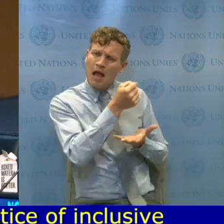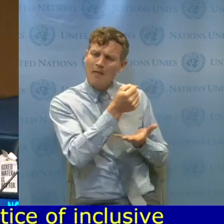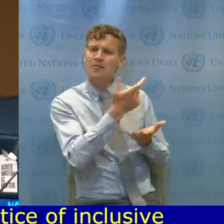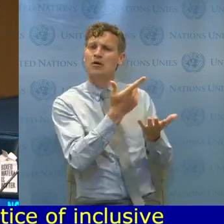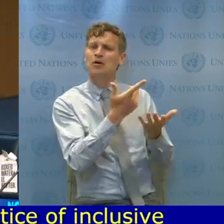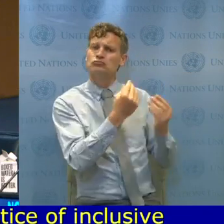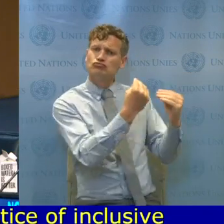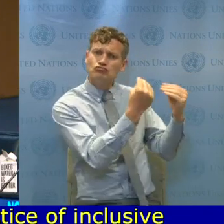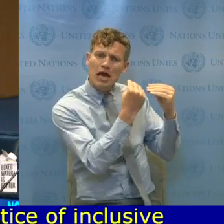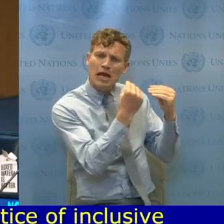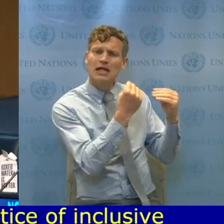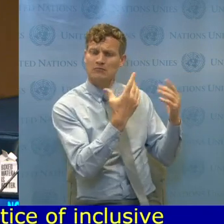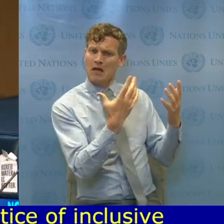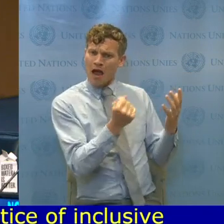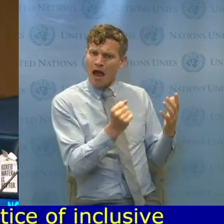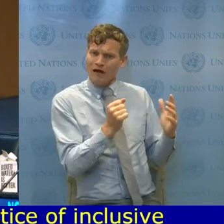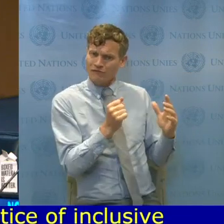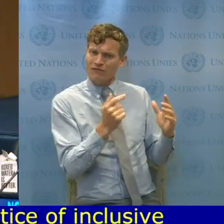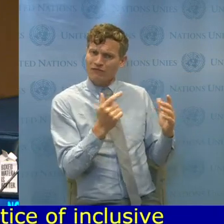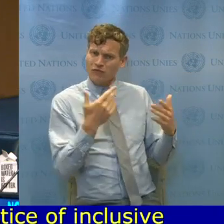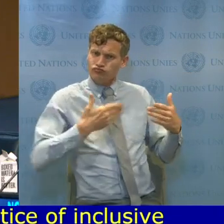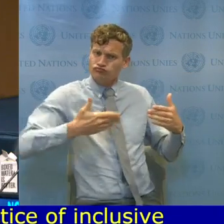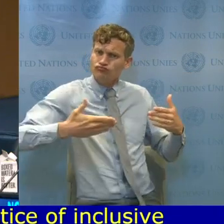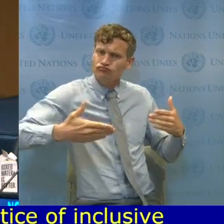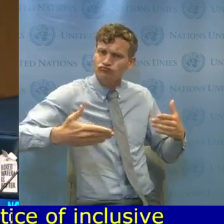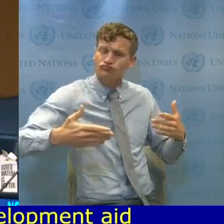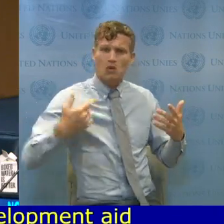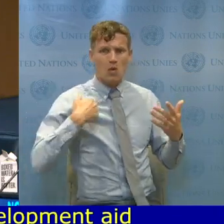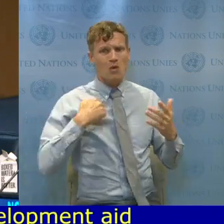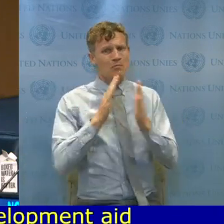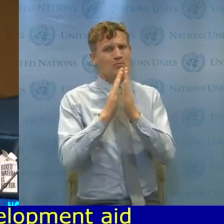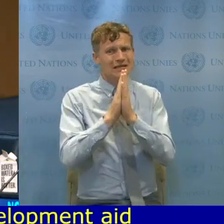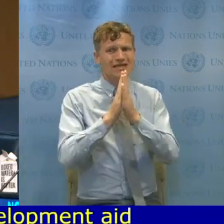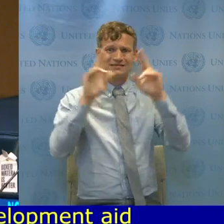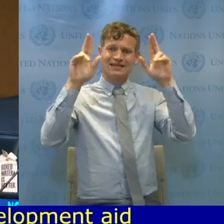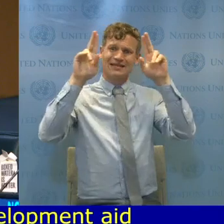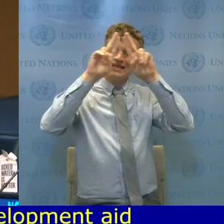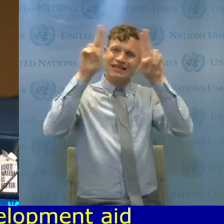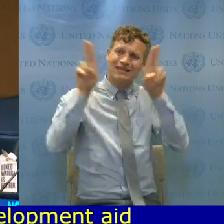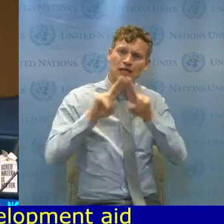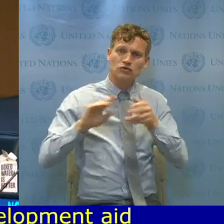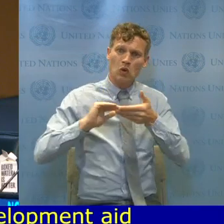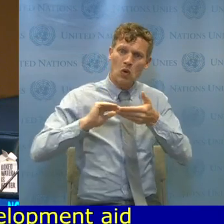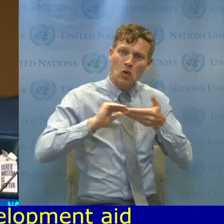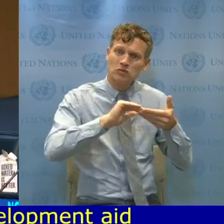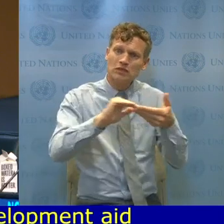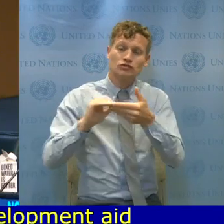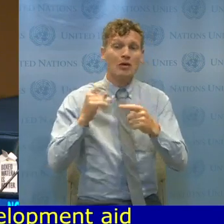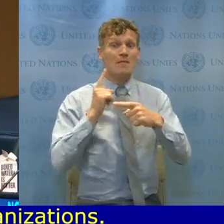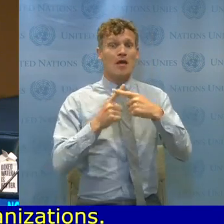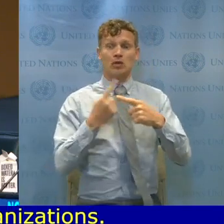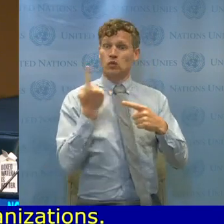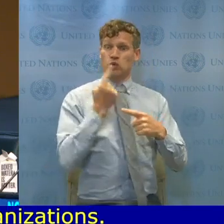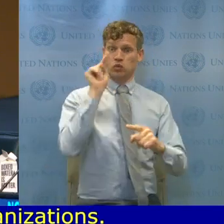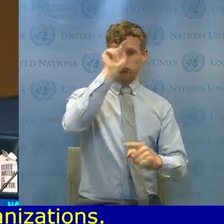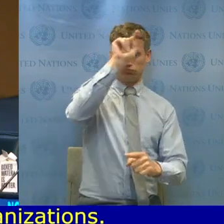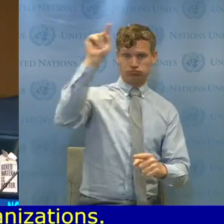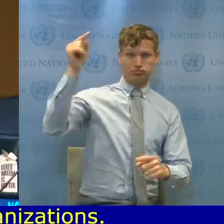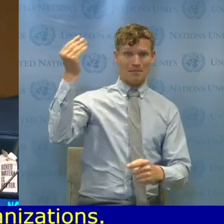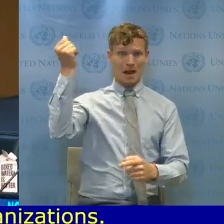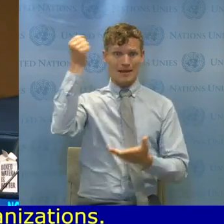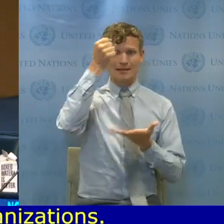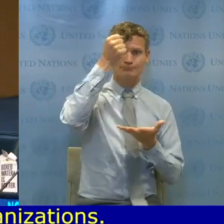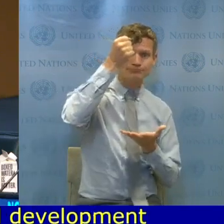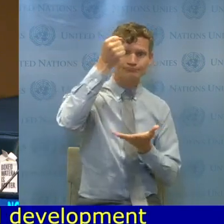Therefore, I urge international development organizations and donor community to fully shift from the status quo and